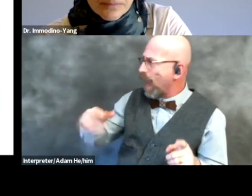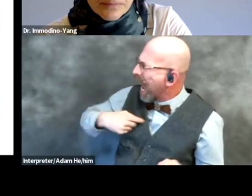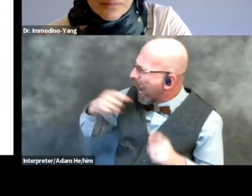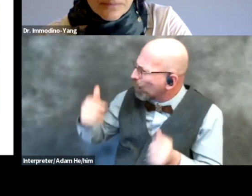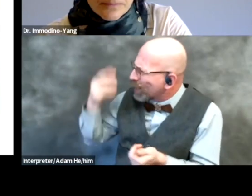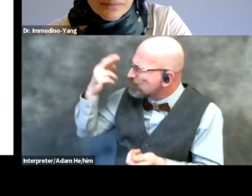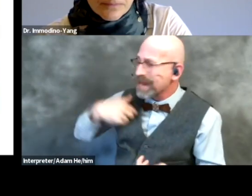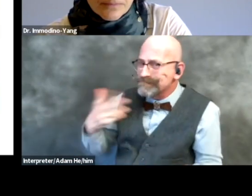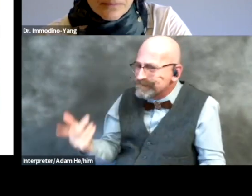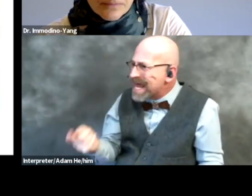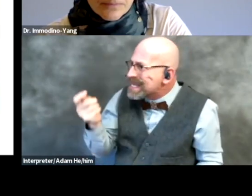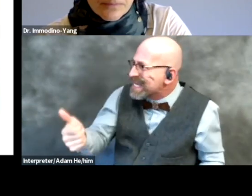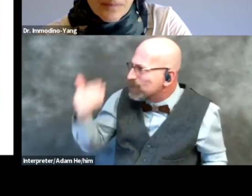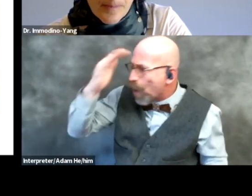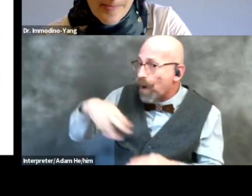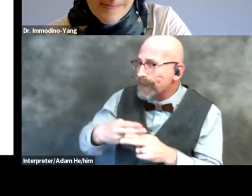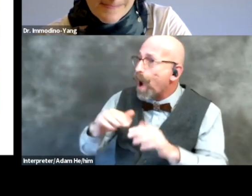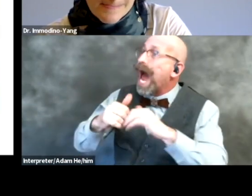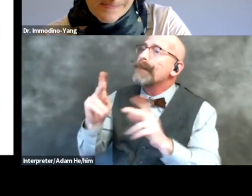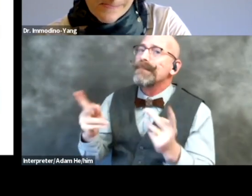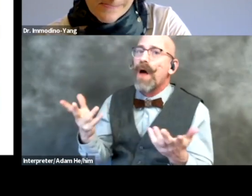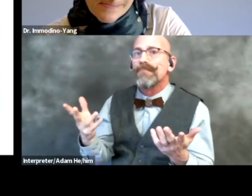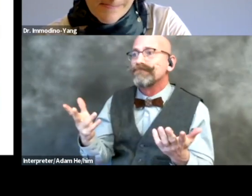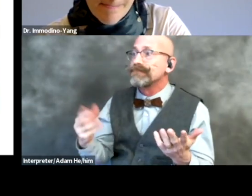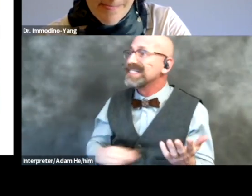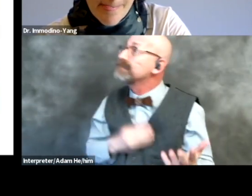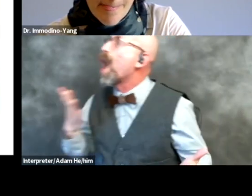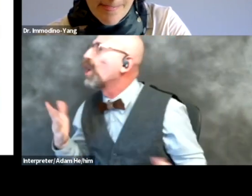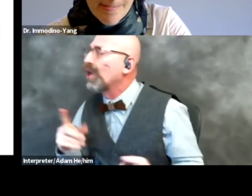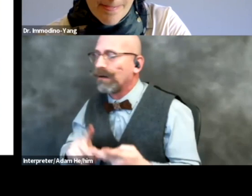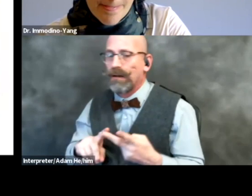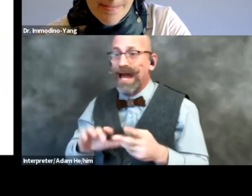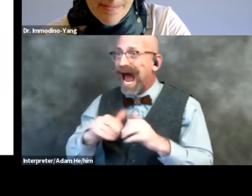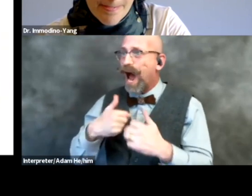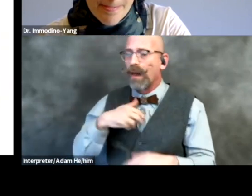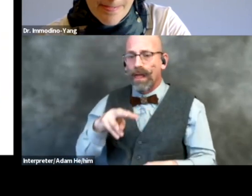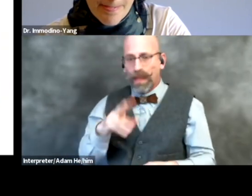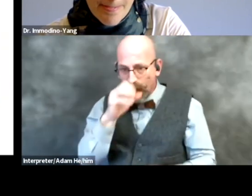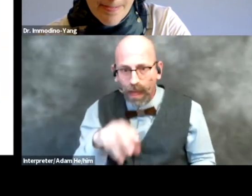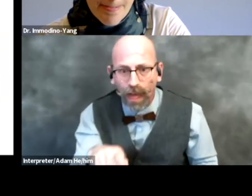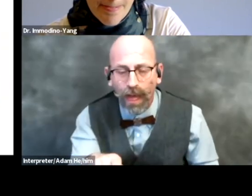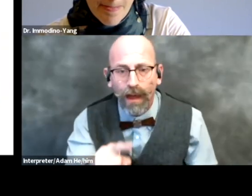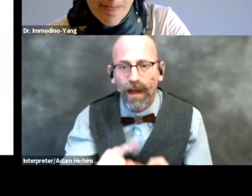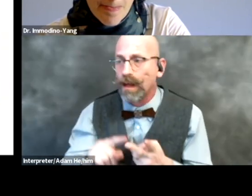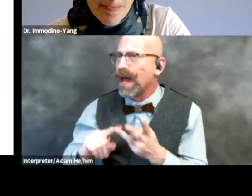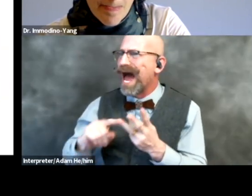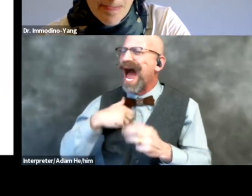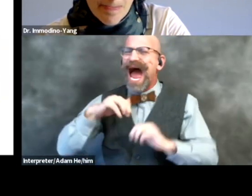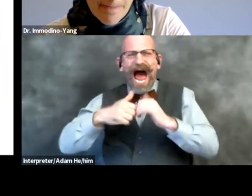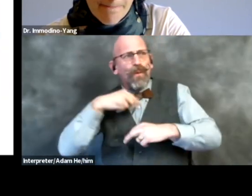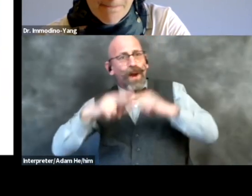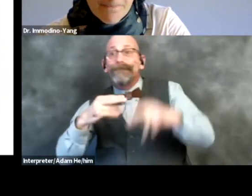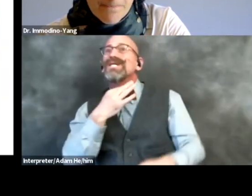become inspired. How do we become interested in things? How do we build curiosity? And how can we support that